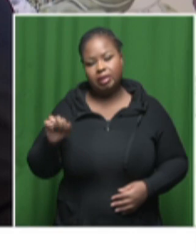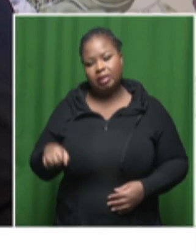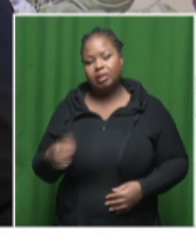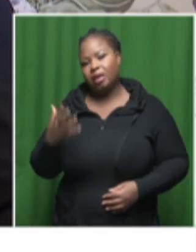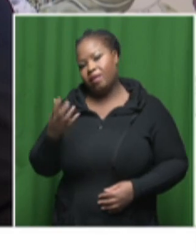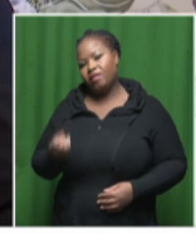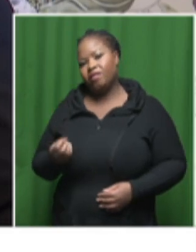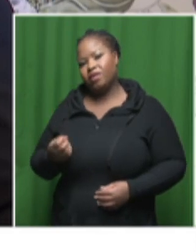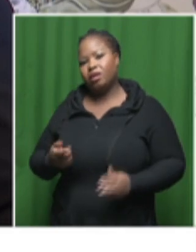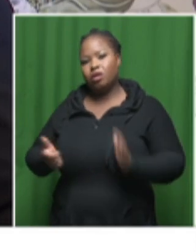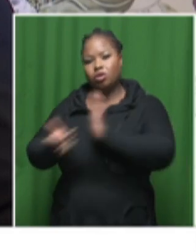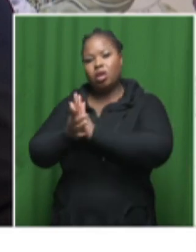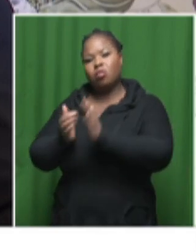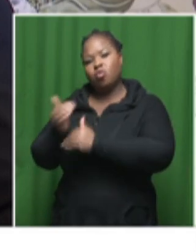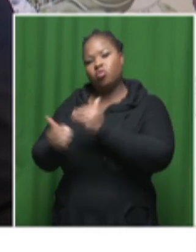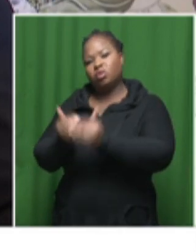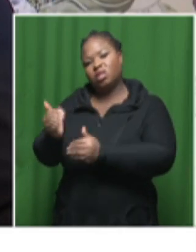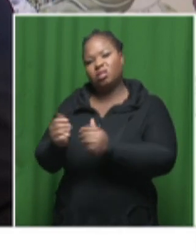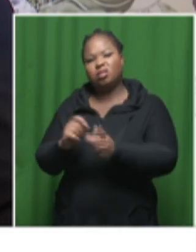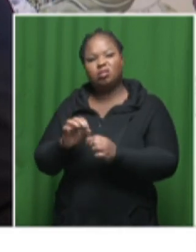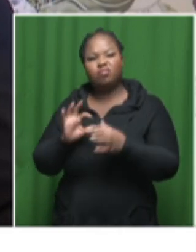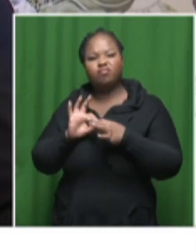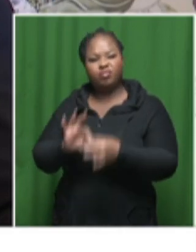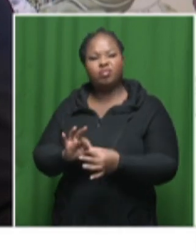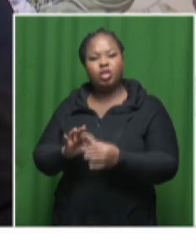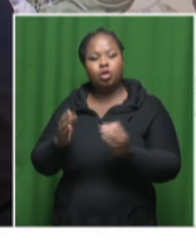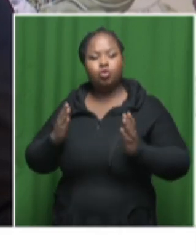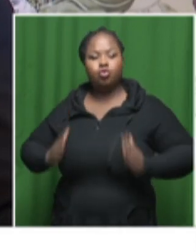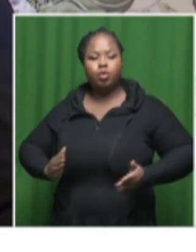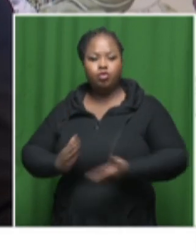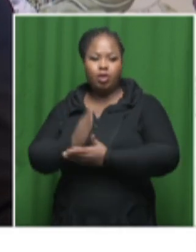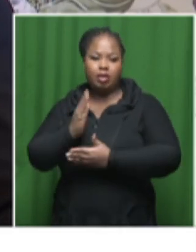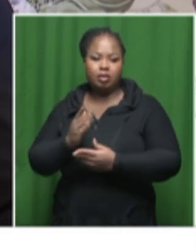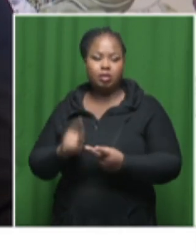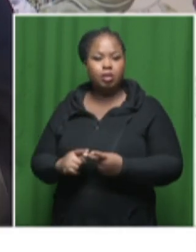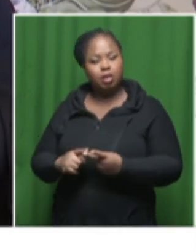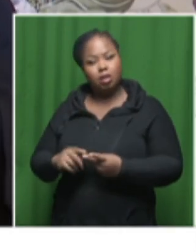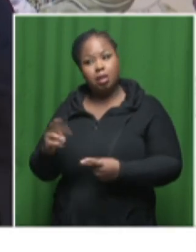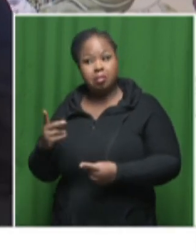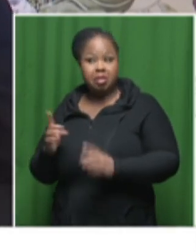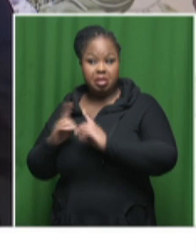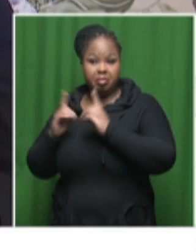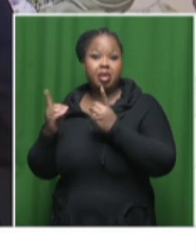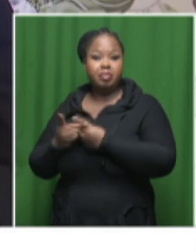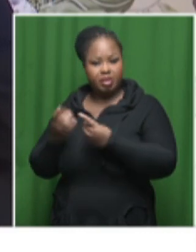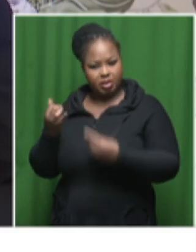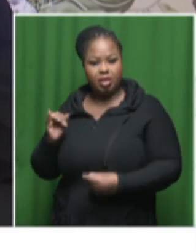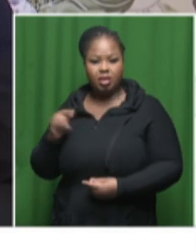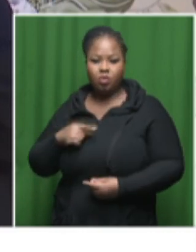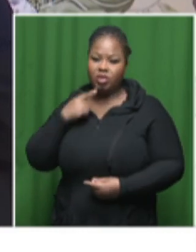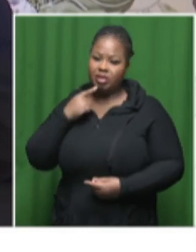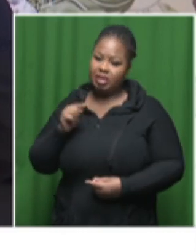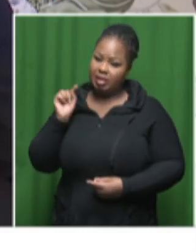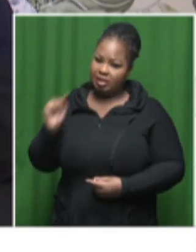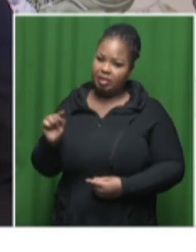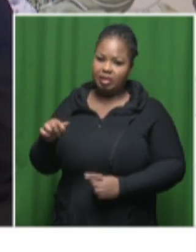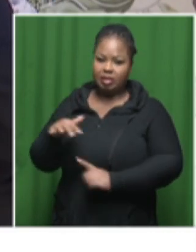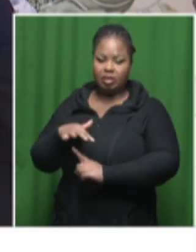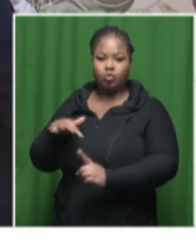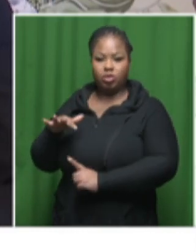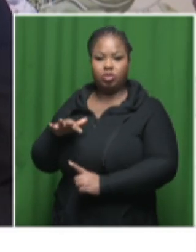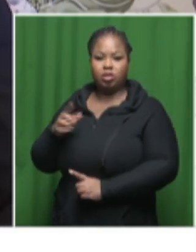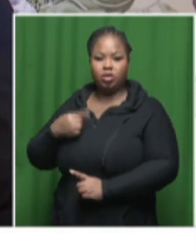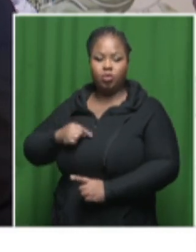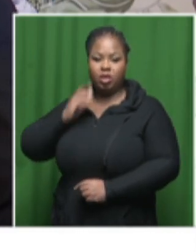human rights. A lot of them that the department is still able to say, these are the conditions that we put them